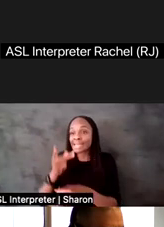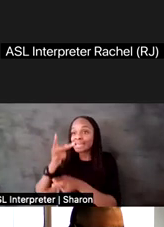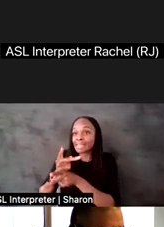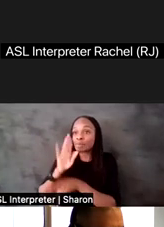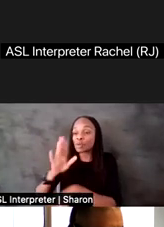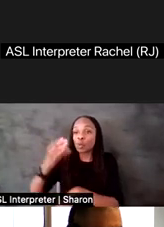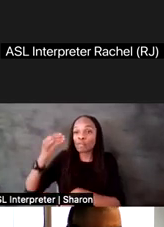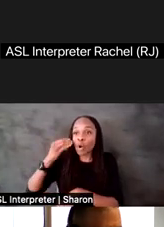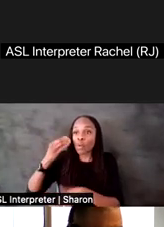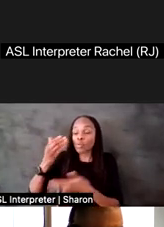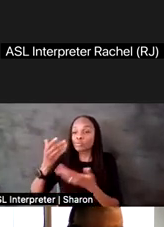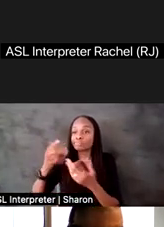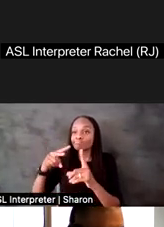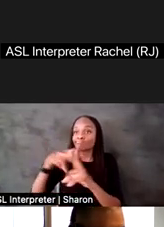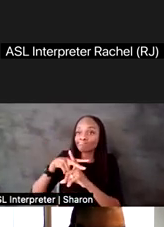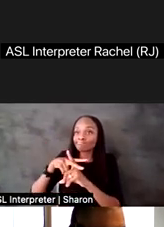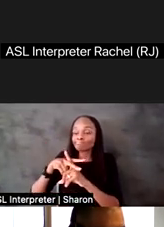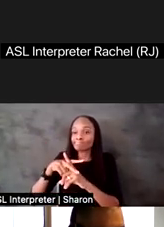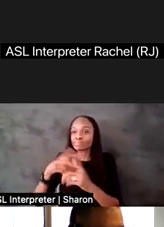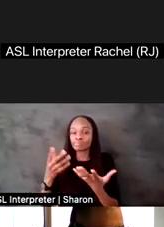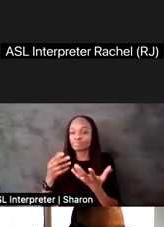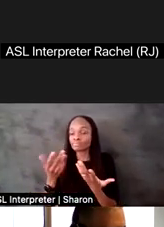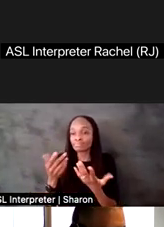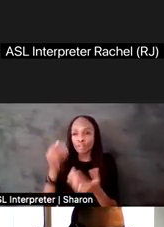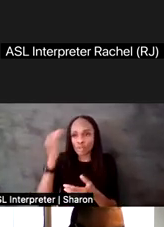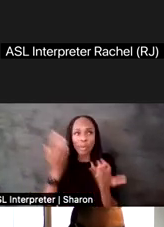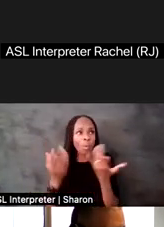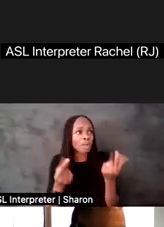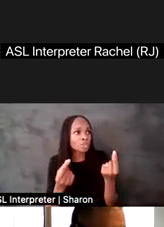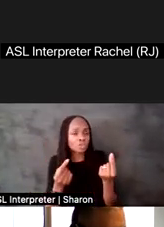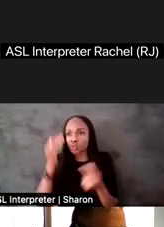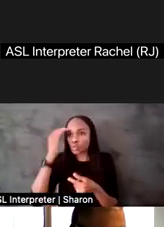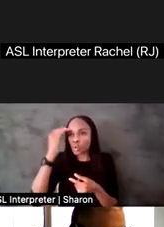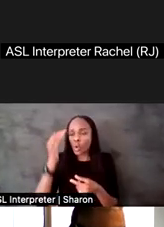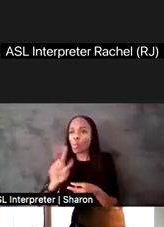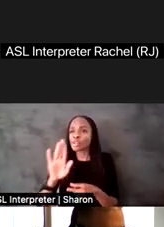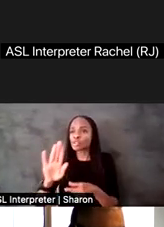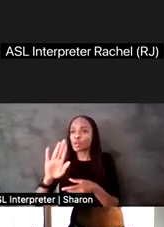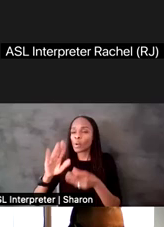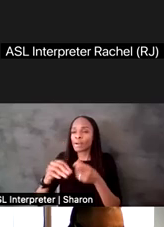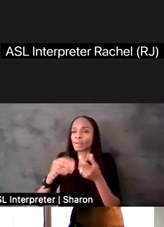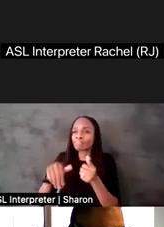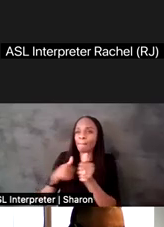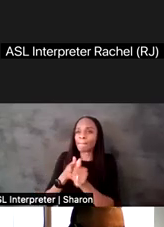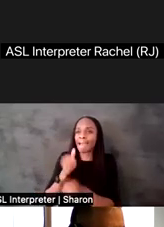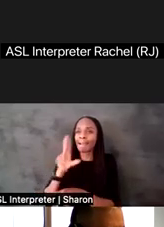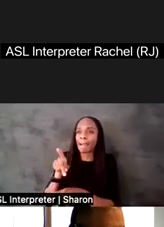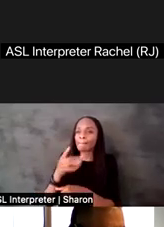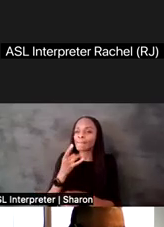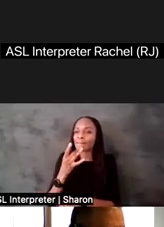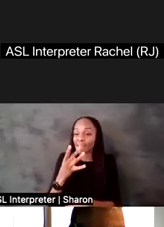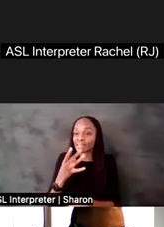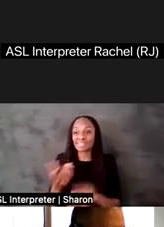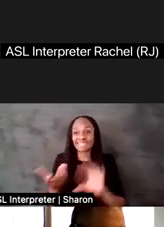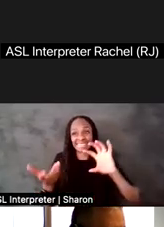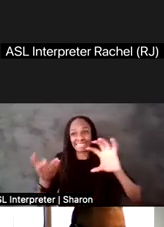charged, knowing what to do and where your backup lights are. Disasters don't